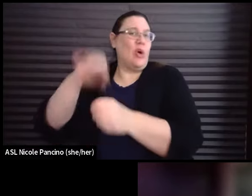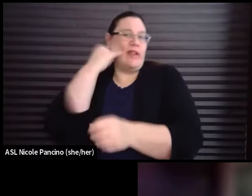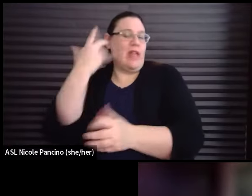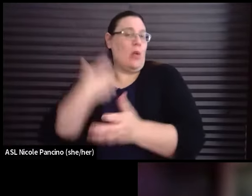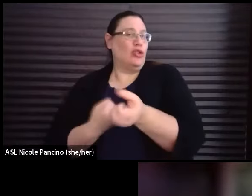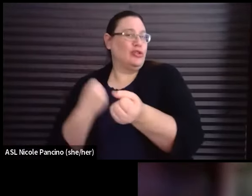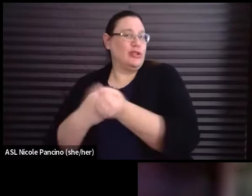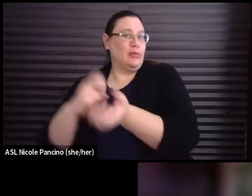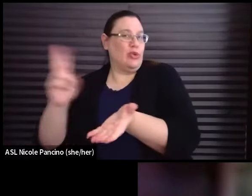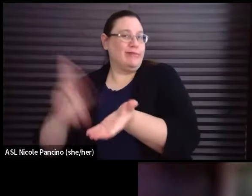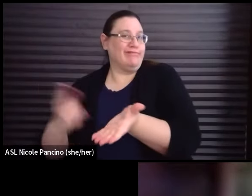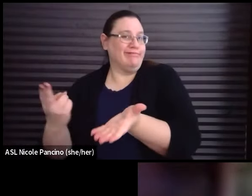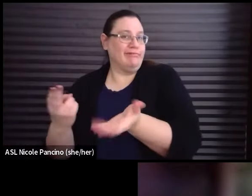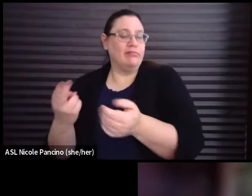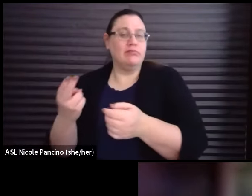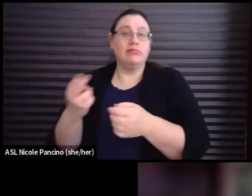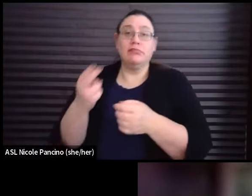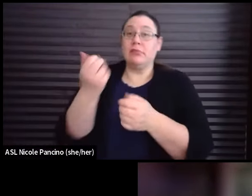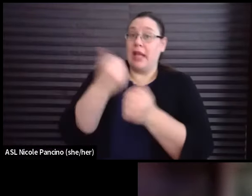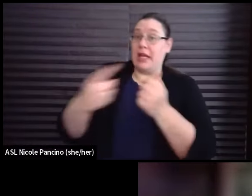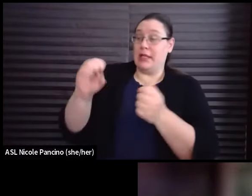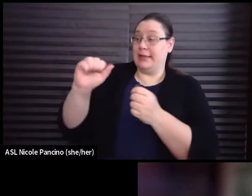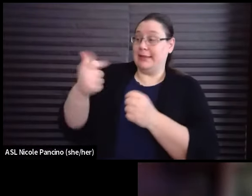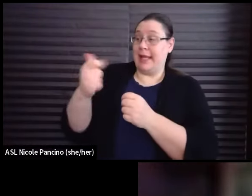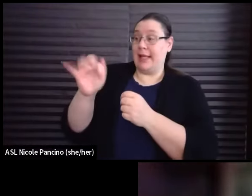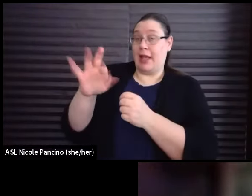Anybody, SAG-AFTRA members, again, you can go to